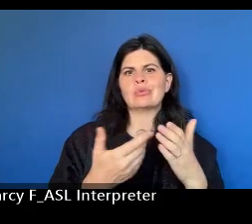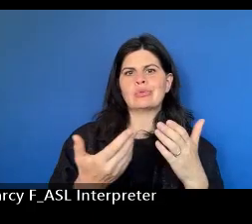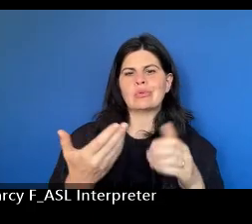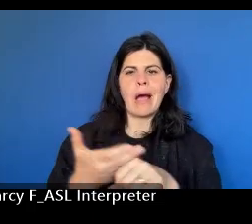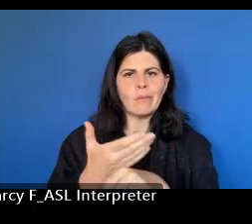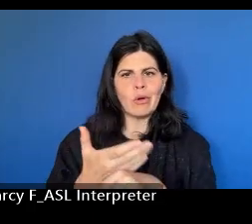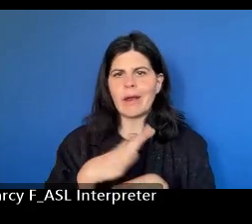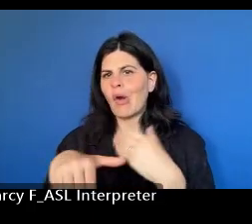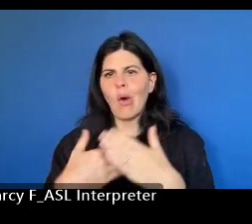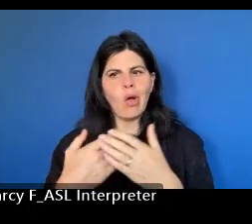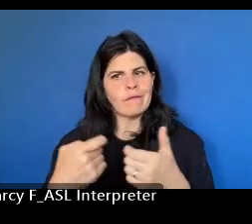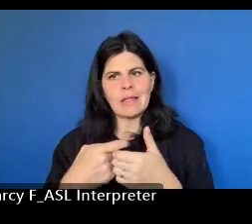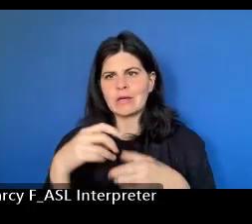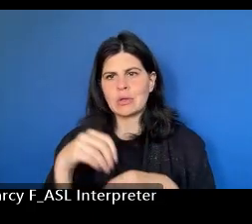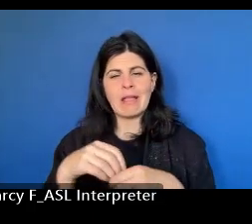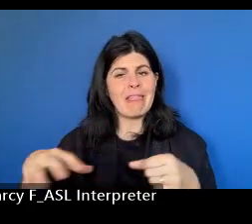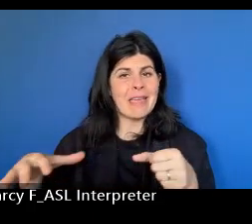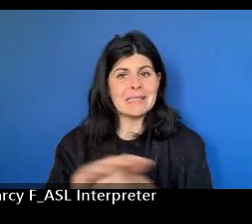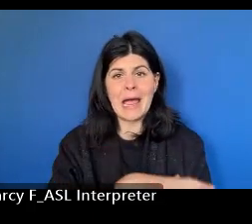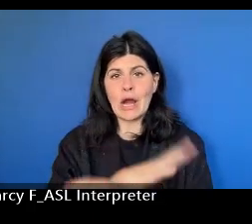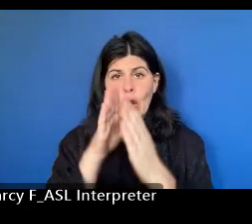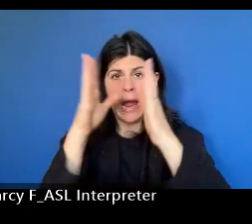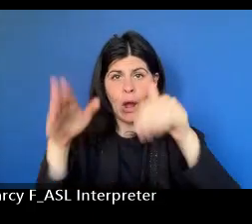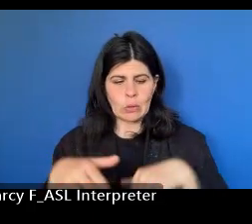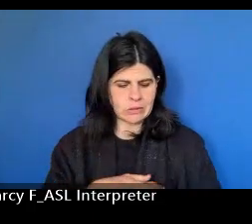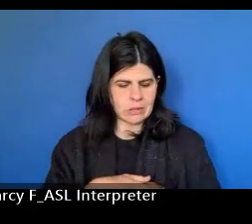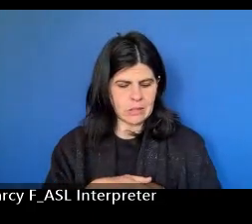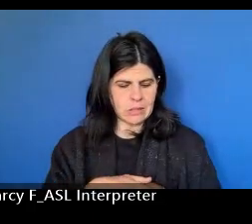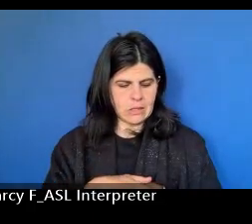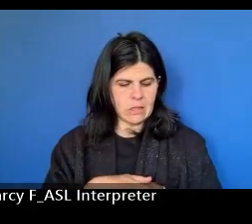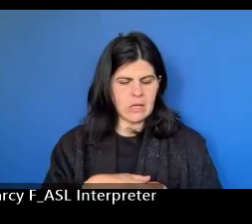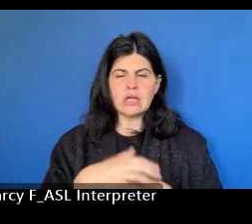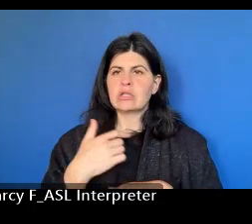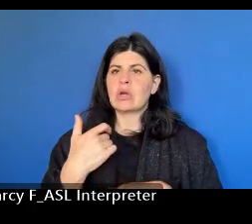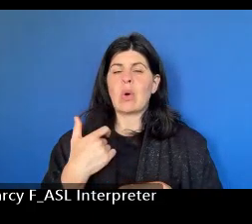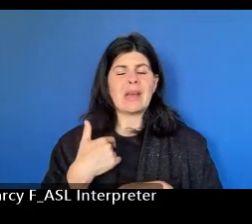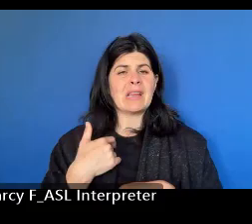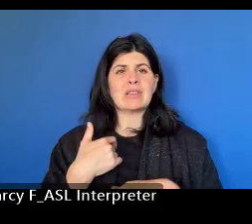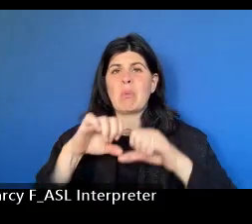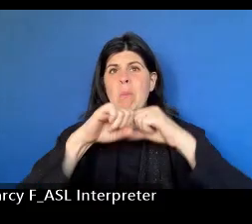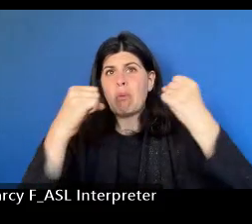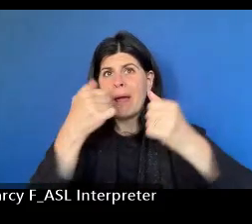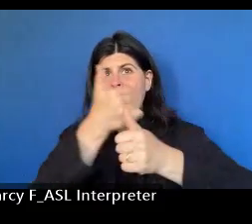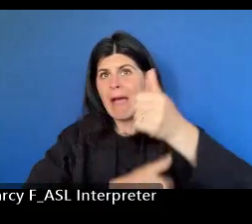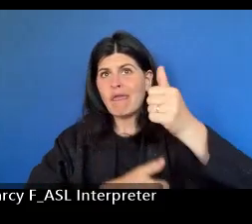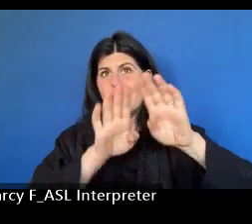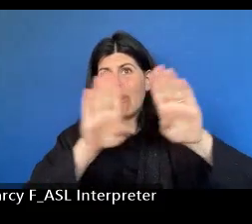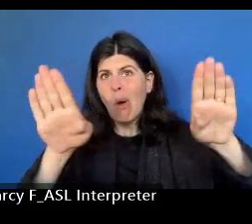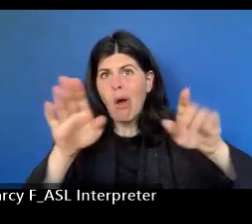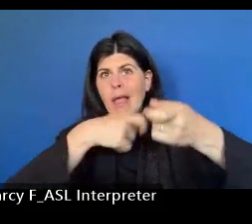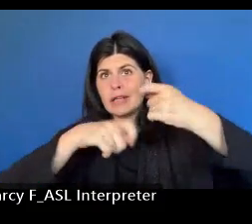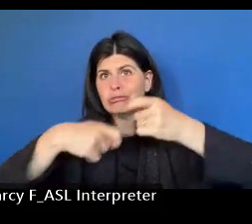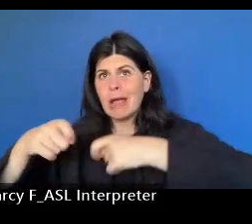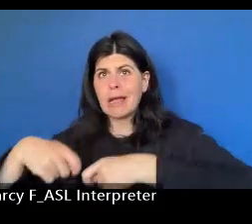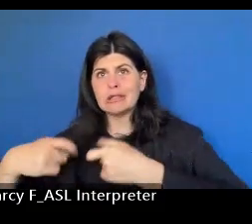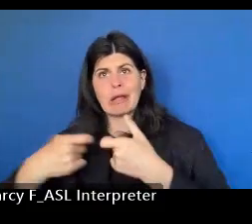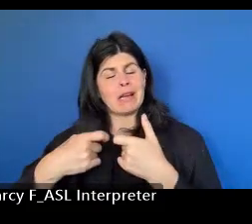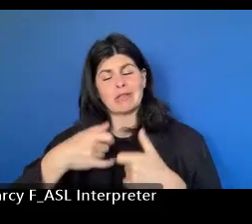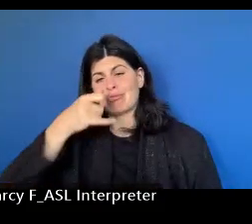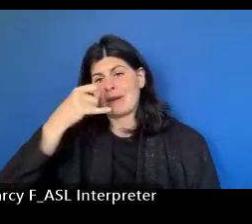the electric in the entire house. So I got to bust through every wall and change out the electric. I mean, this is